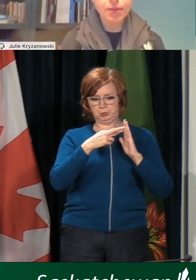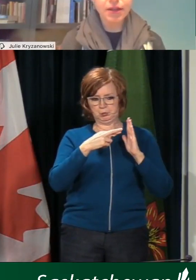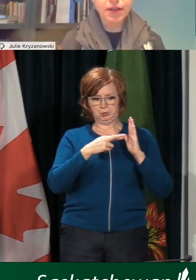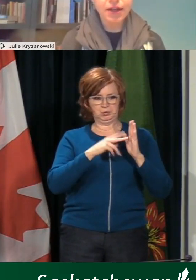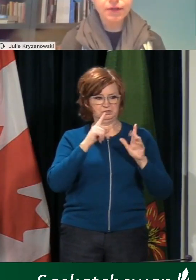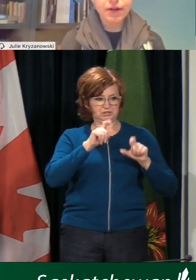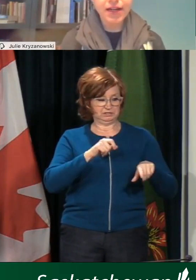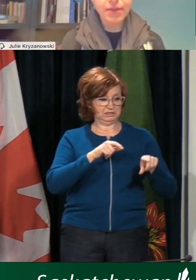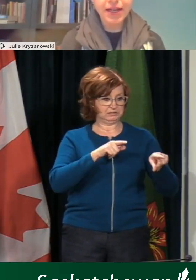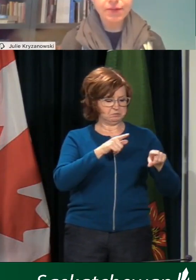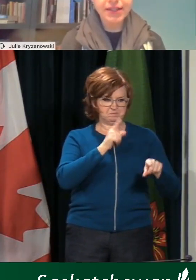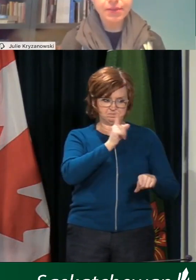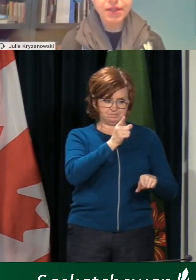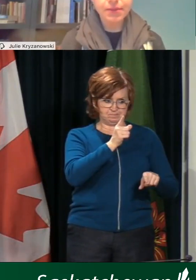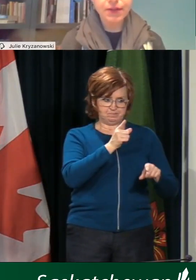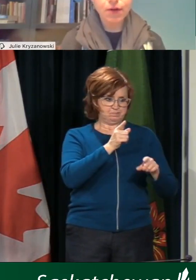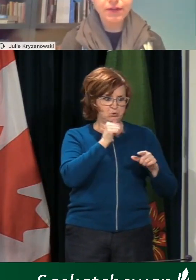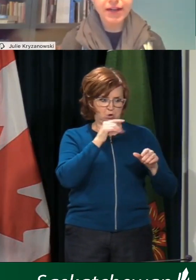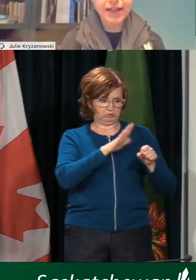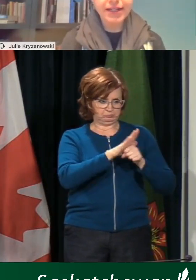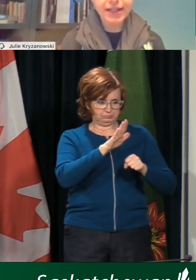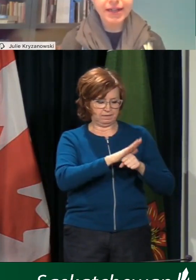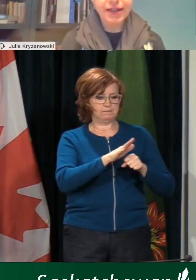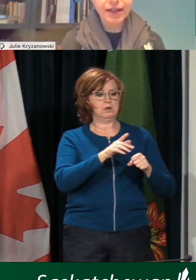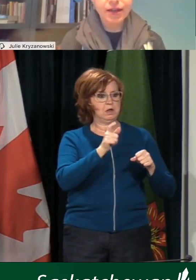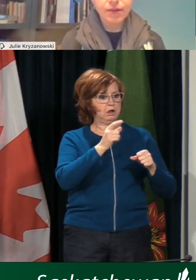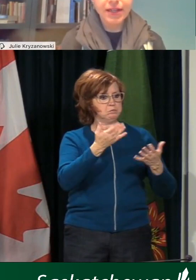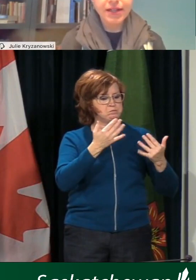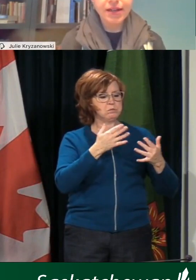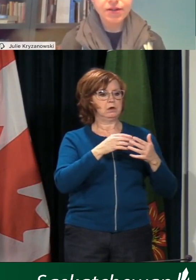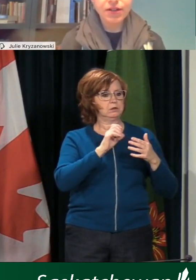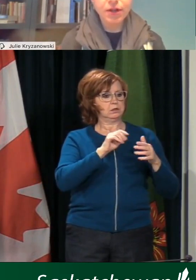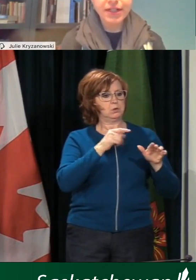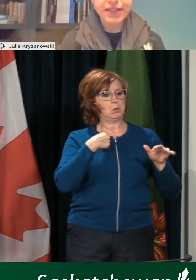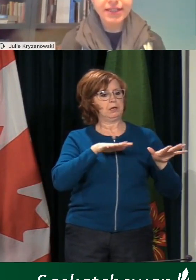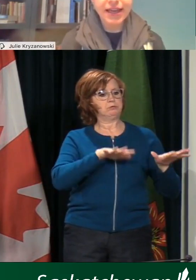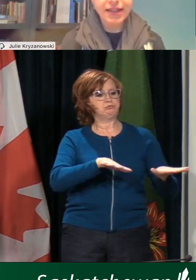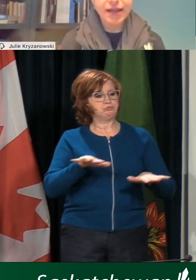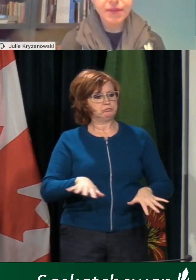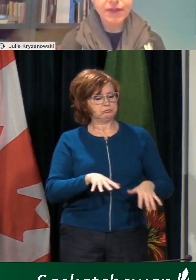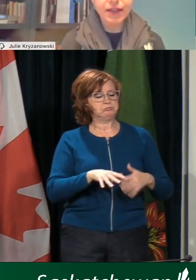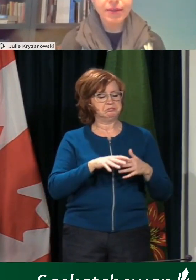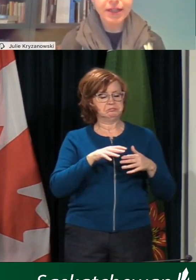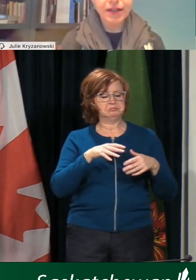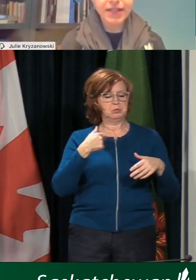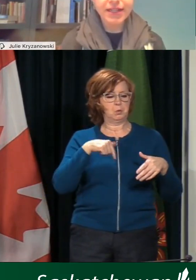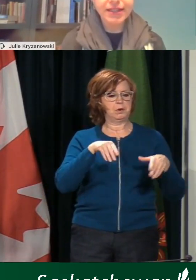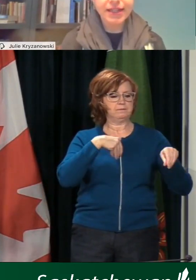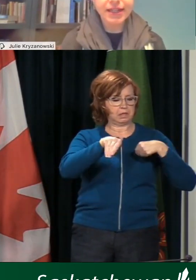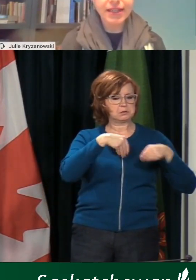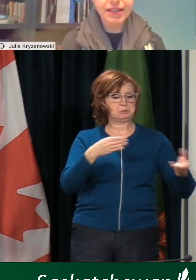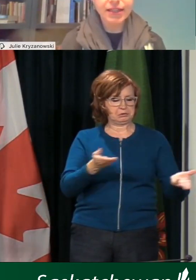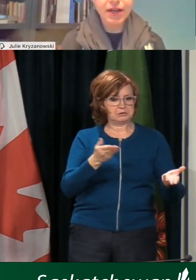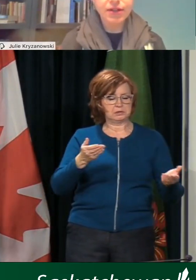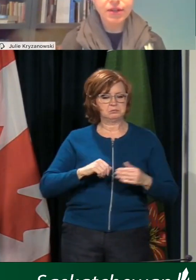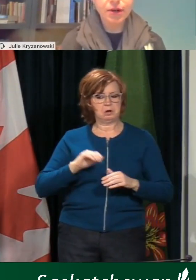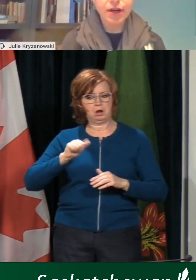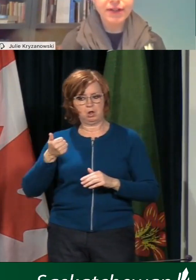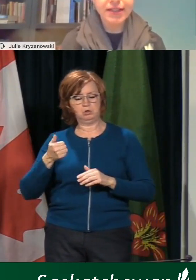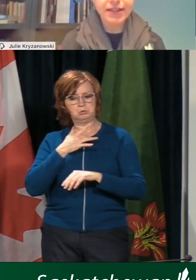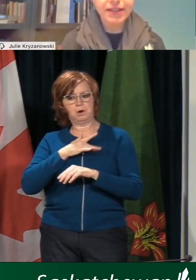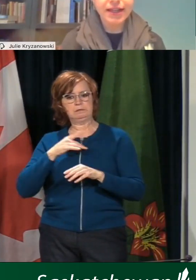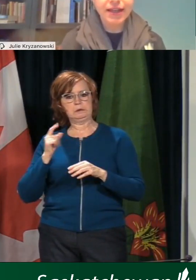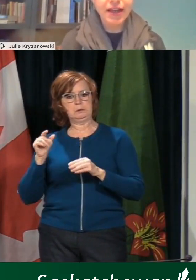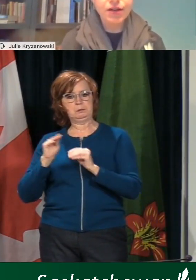available for anybody with symptoms of COVID-19. We continue to work to scale up availability of testing in sites around the